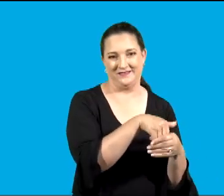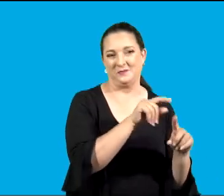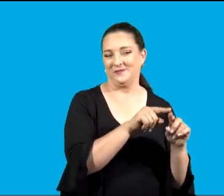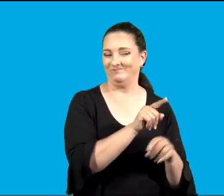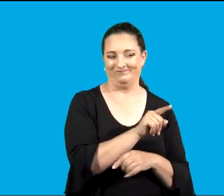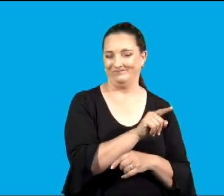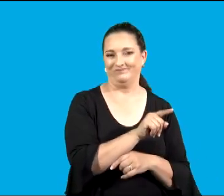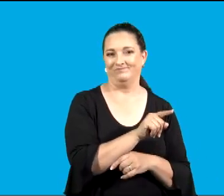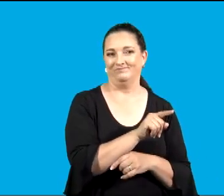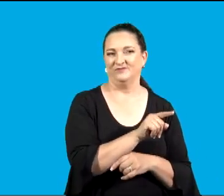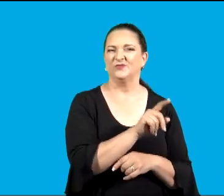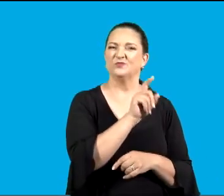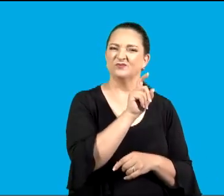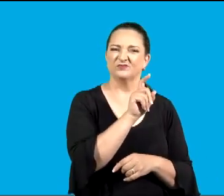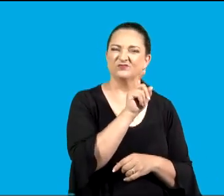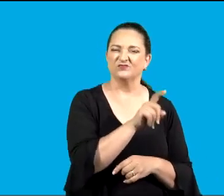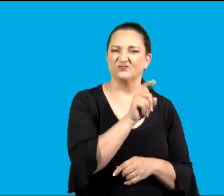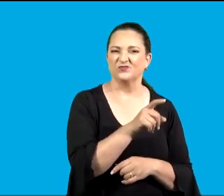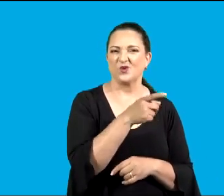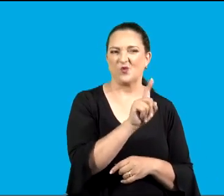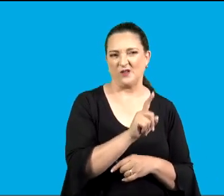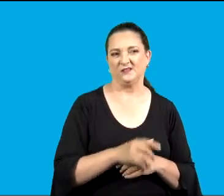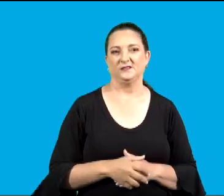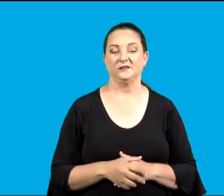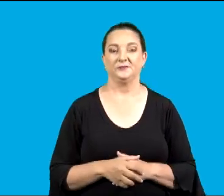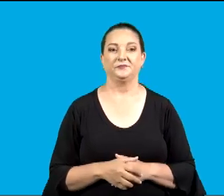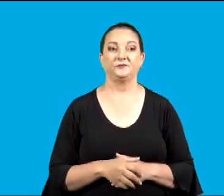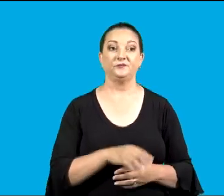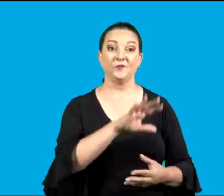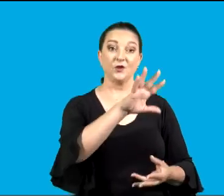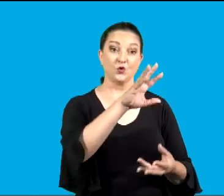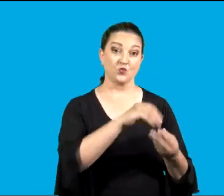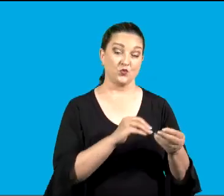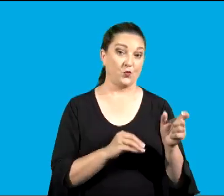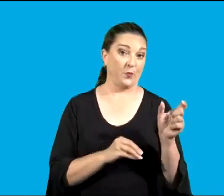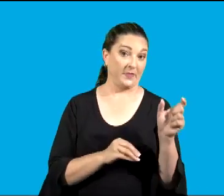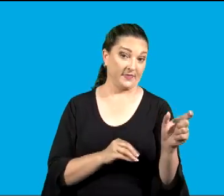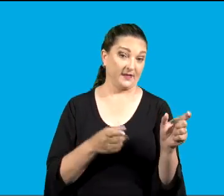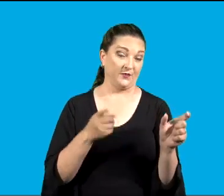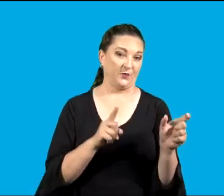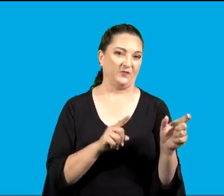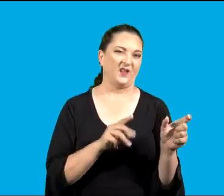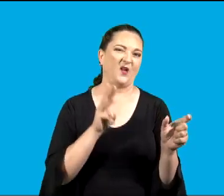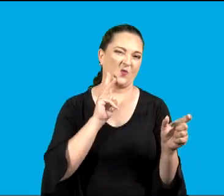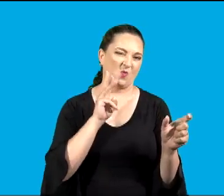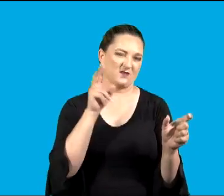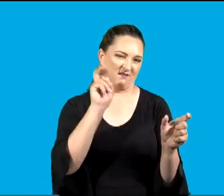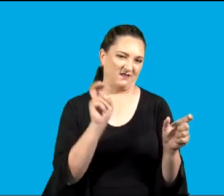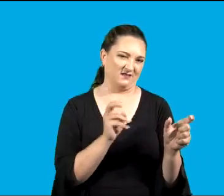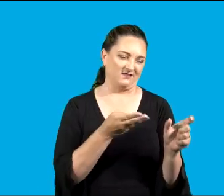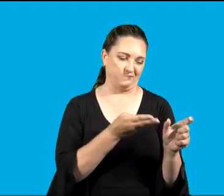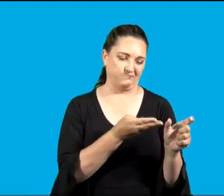This should have been allocated as follows. So once the total, I'll come here, then I'll say my water